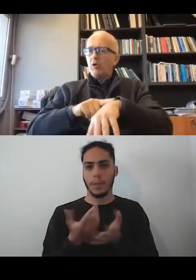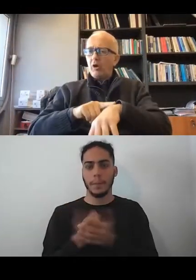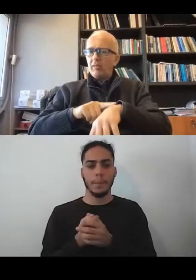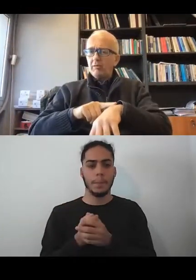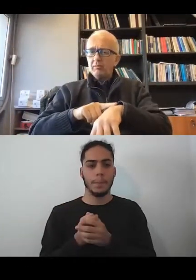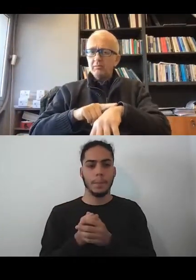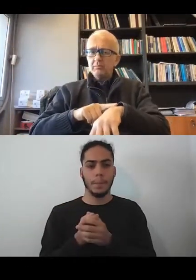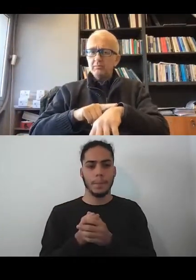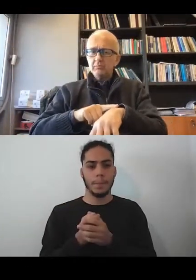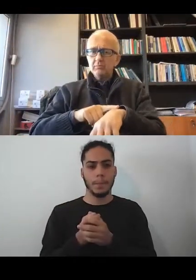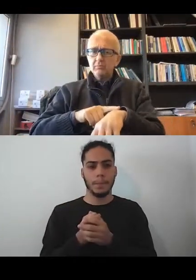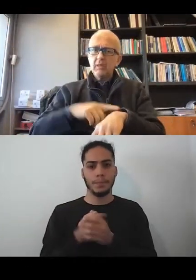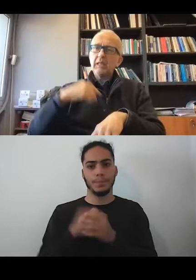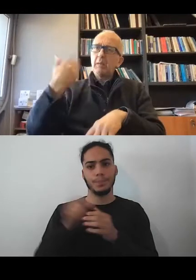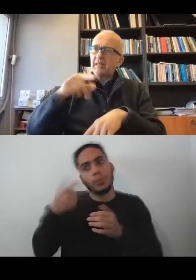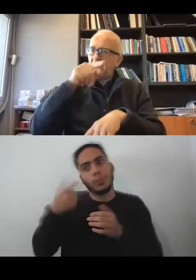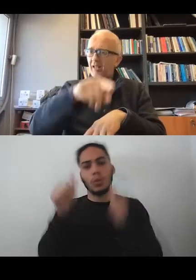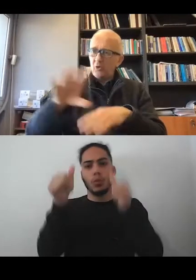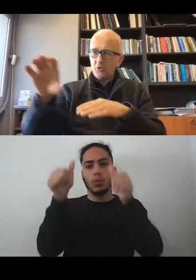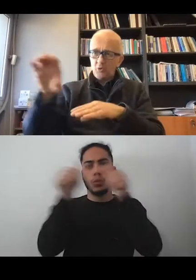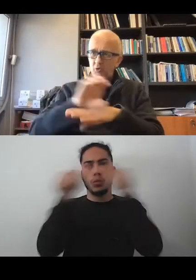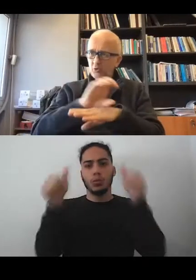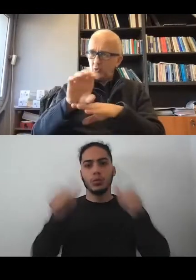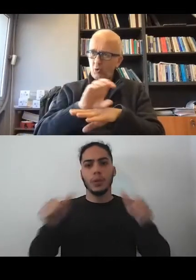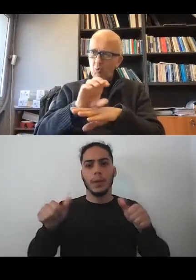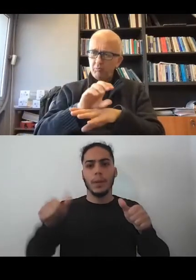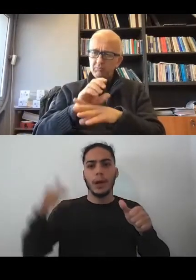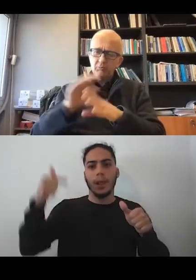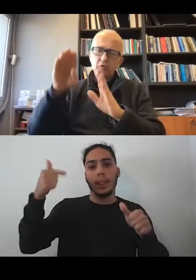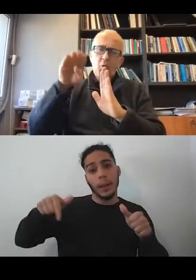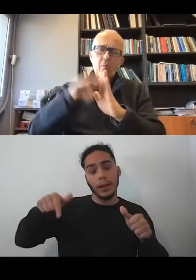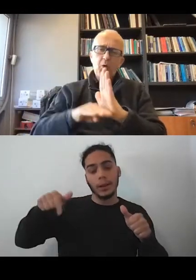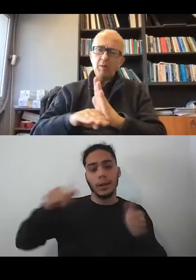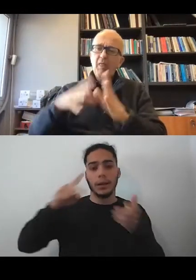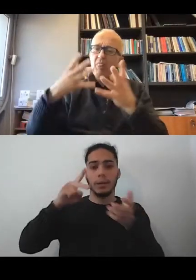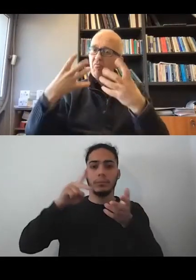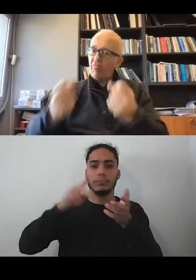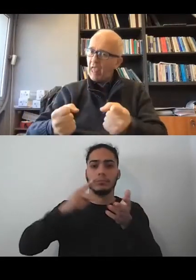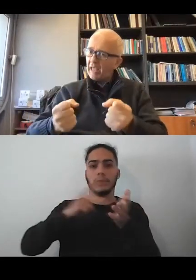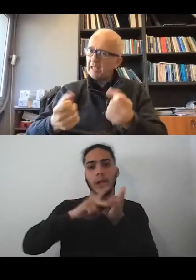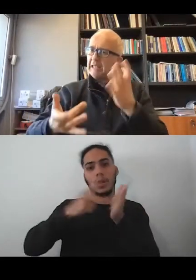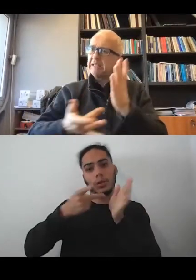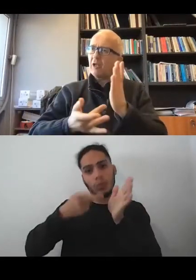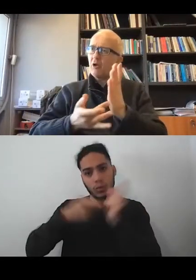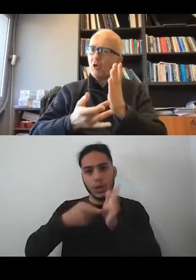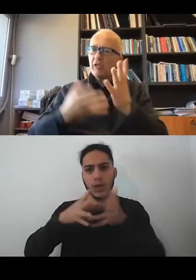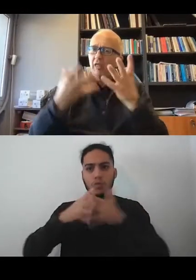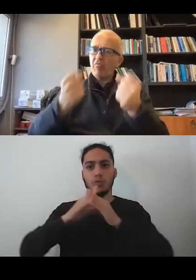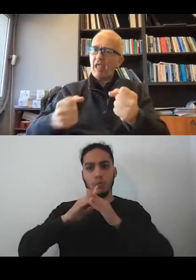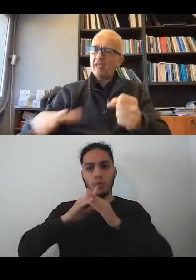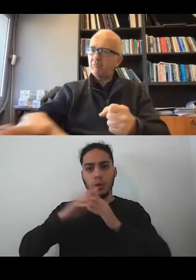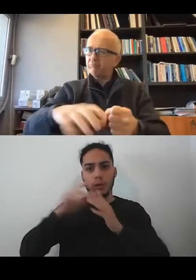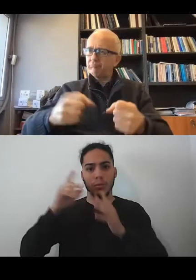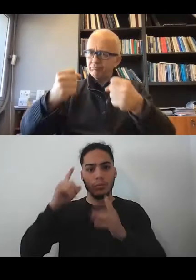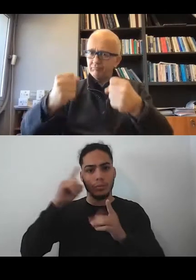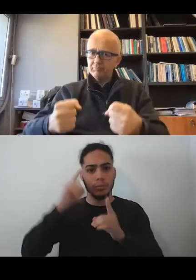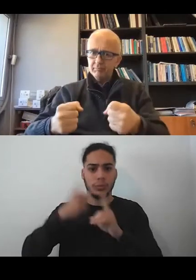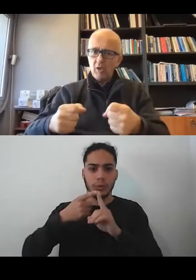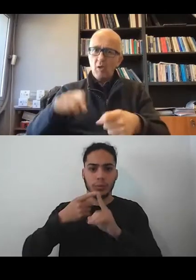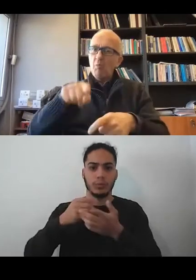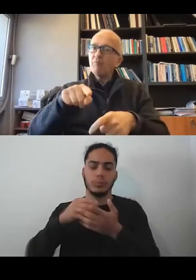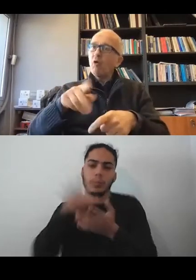And the system will have the technology and the infrastructure to identify the student's